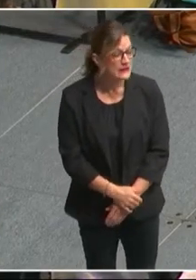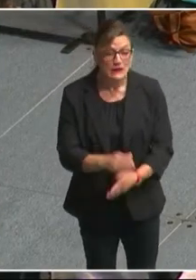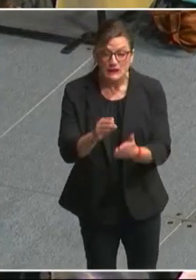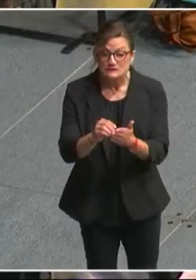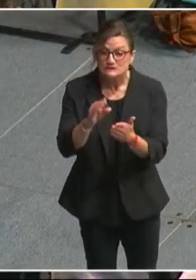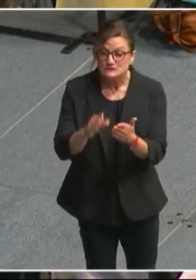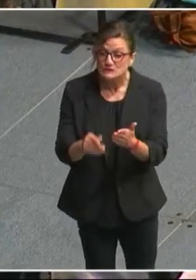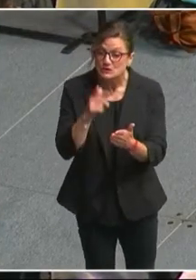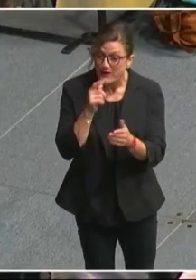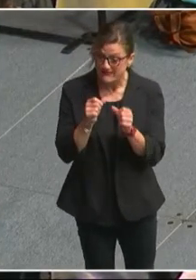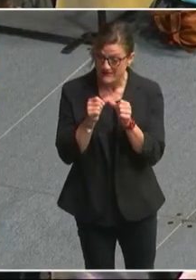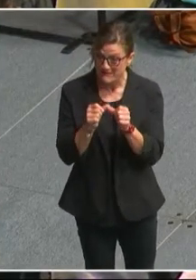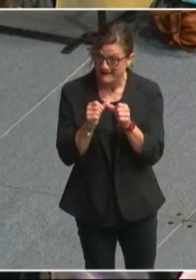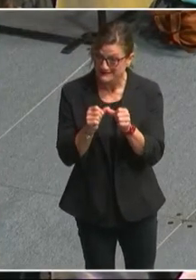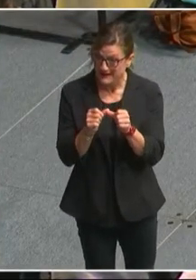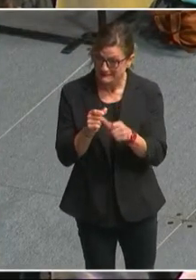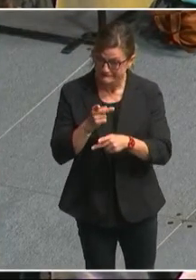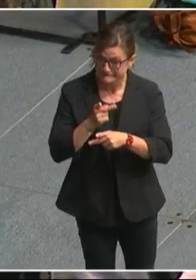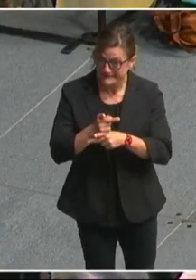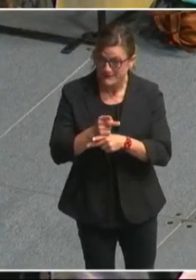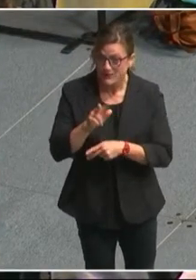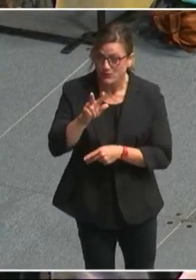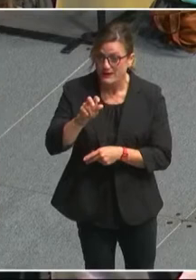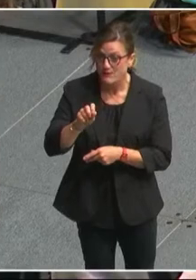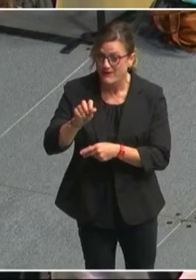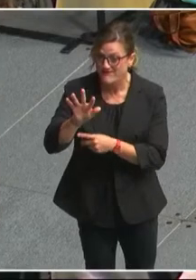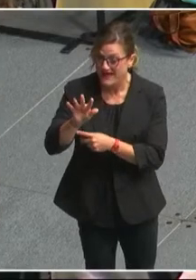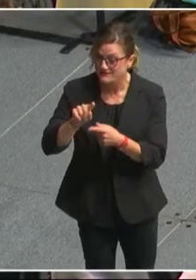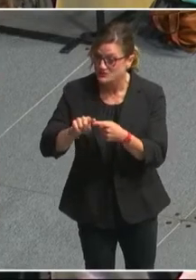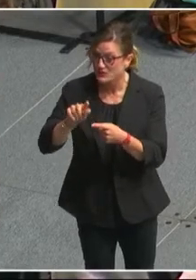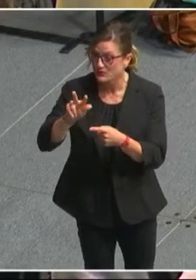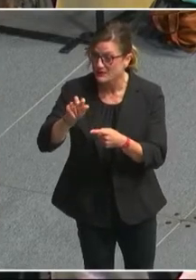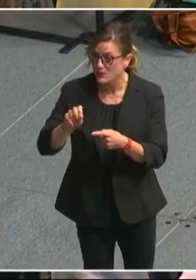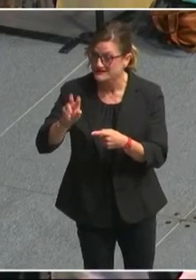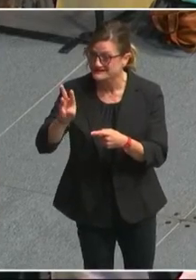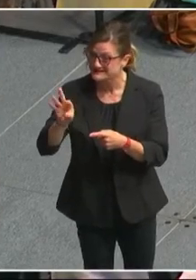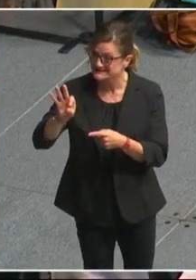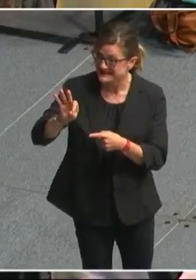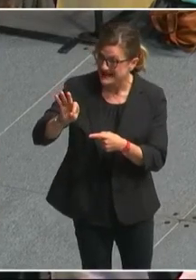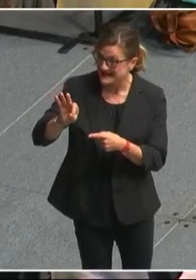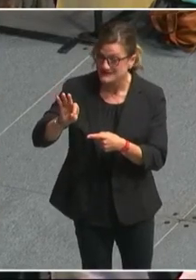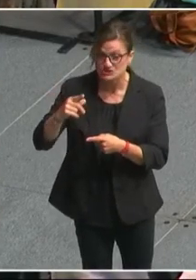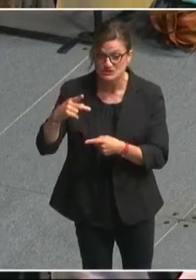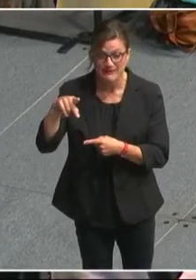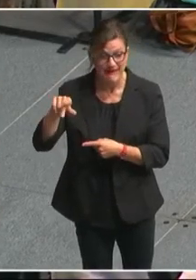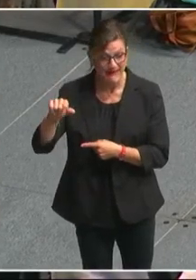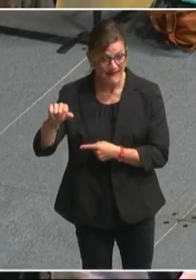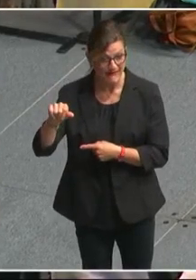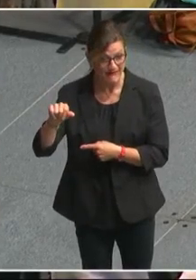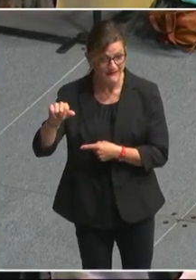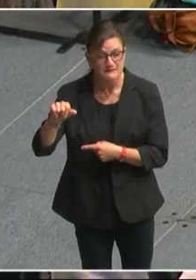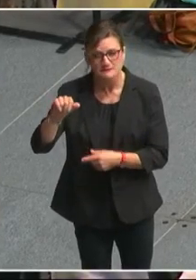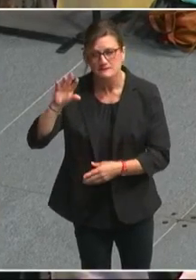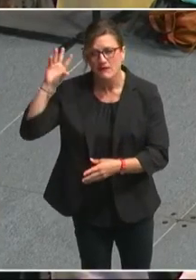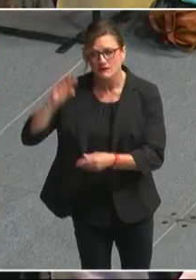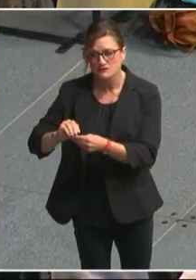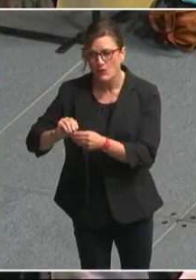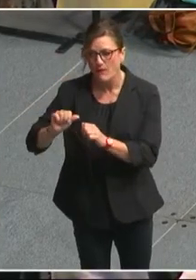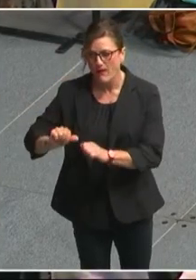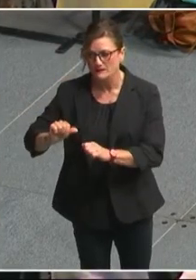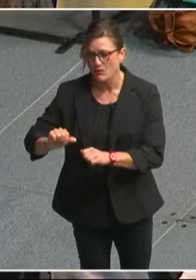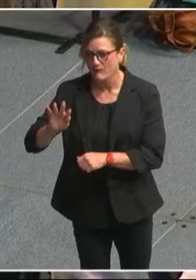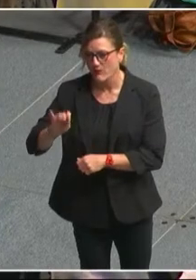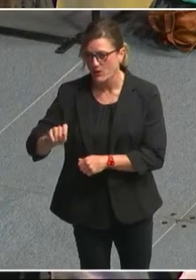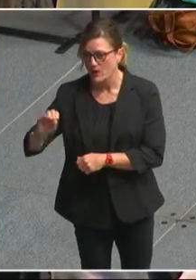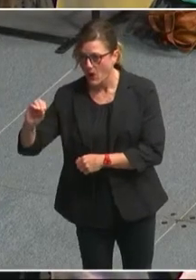Students who have maintained a 3.5 to 3.69 grade point average out of a possible 4.0